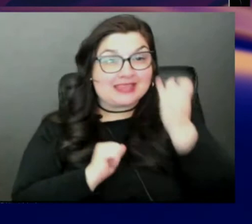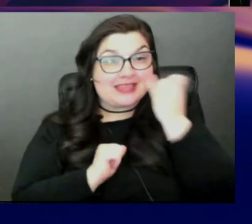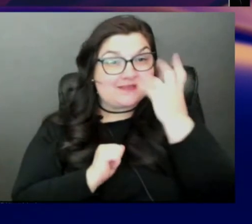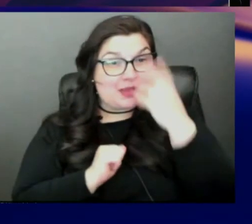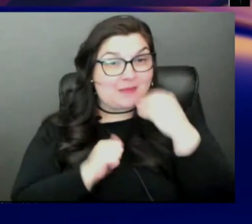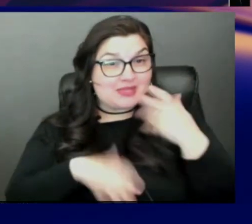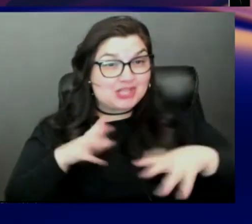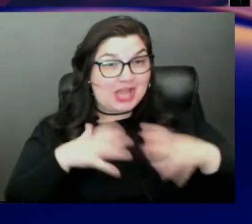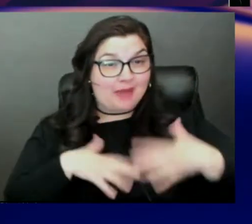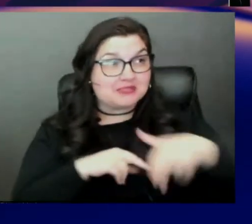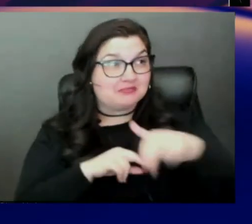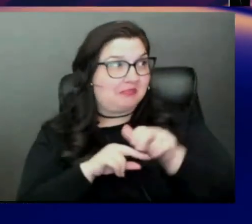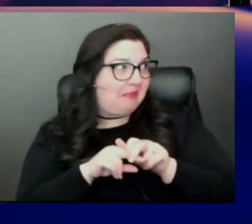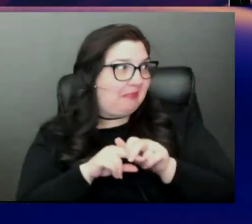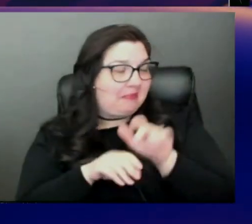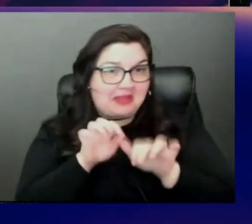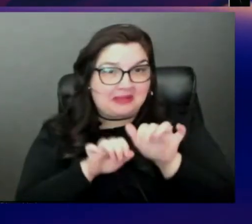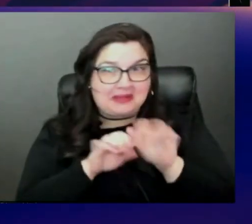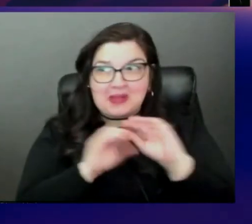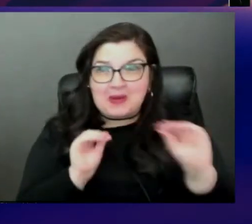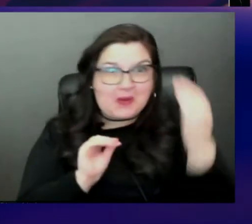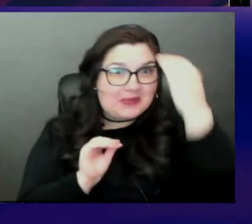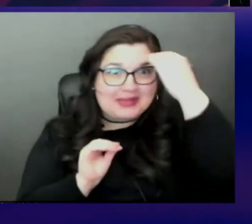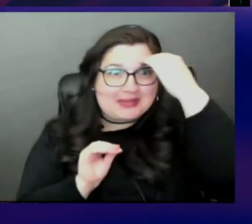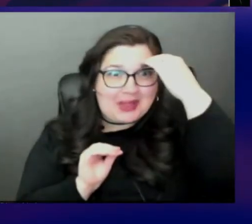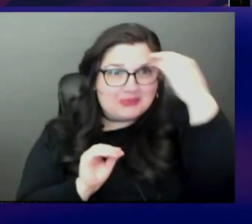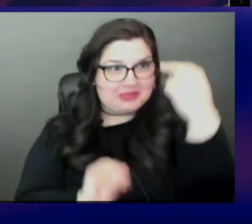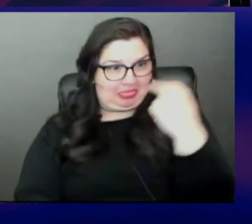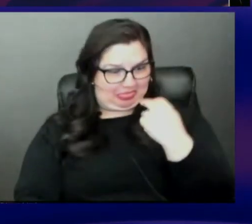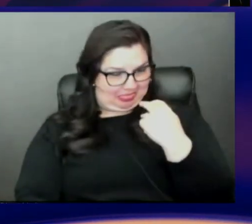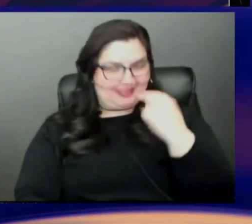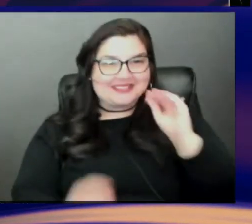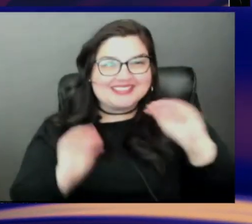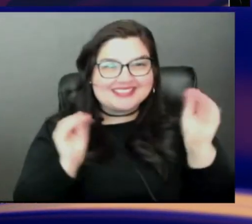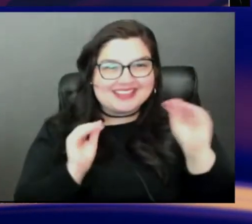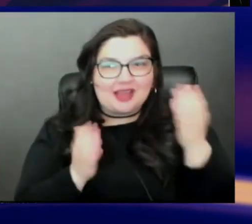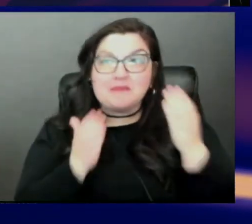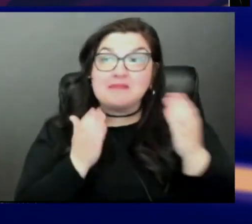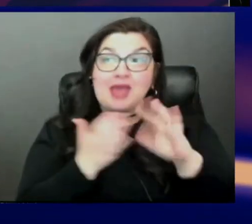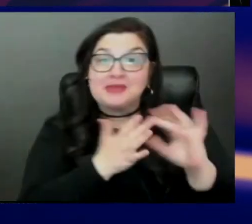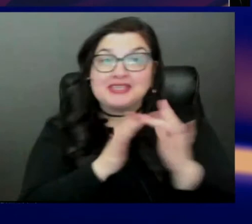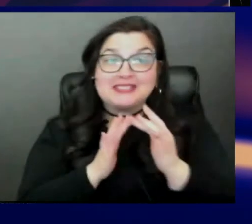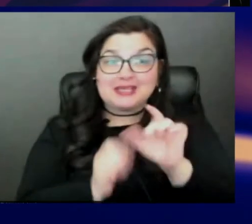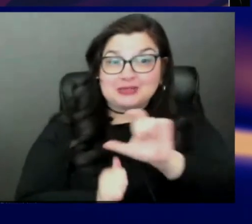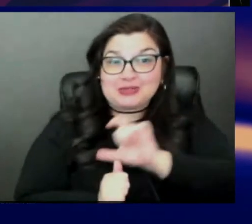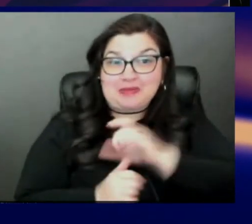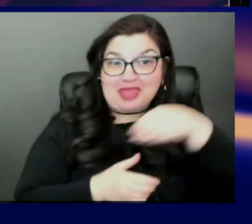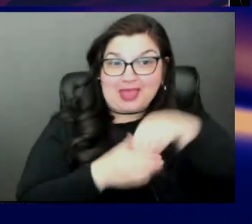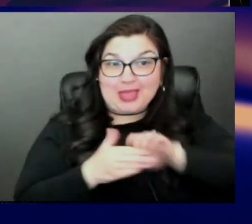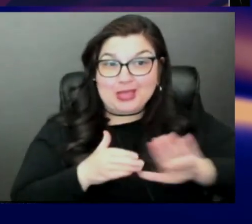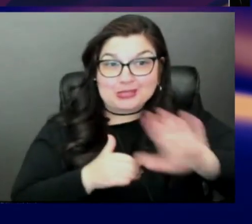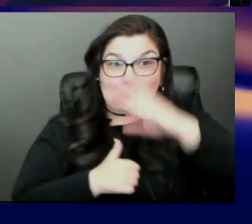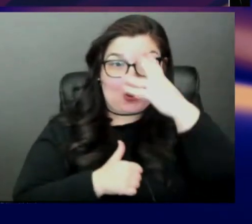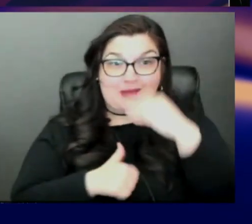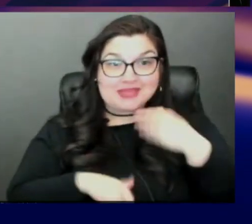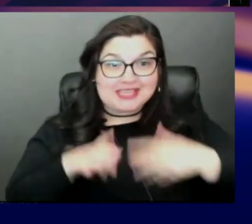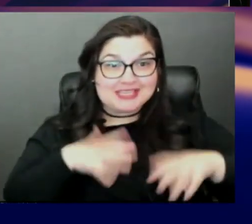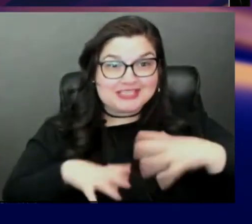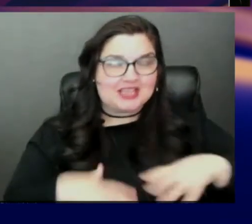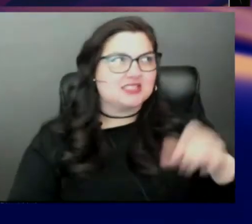know. Except you. maybe we should have a digital badge for taking courses in your PJs. Oh, yes. I would